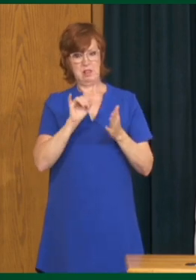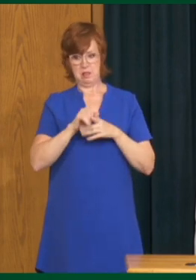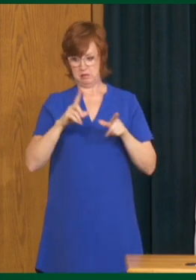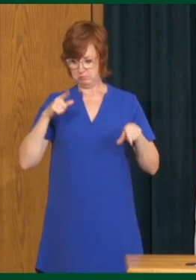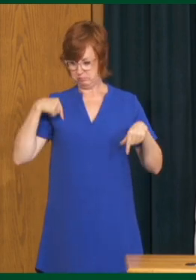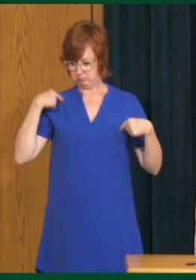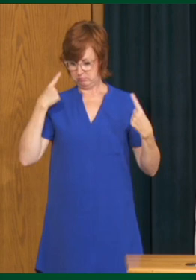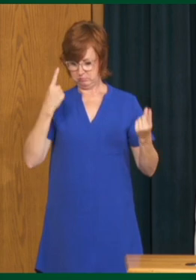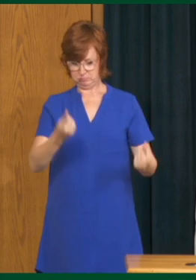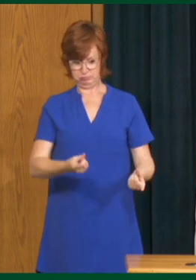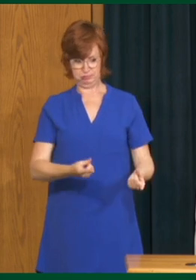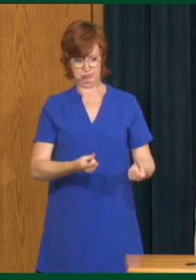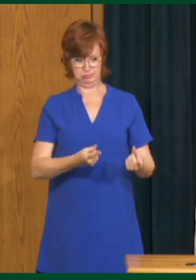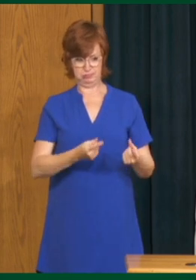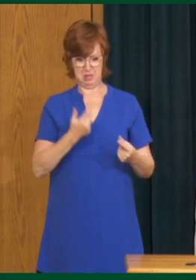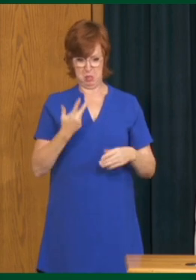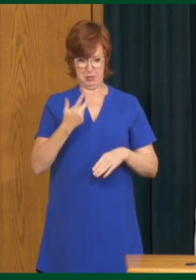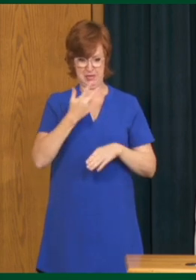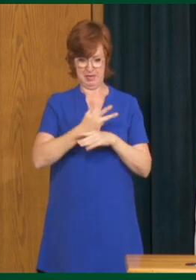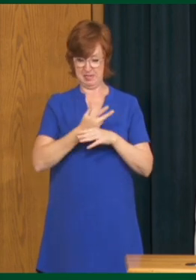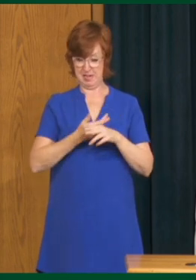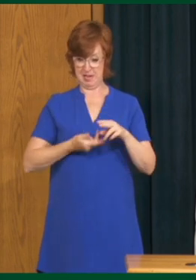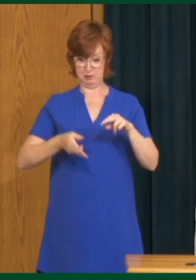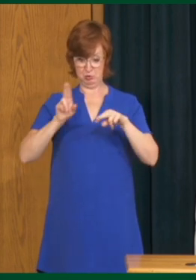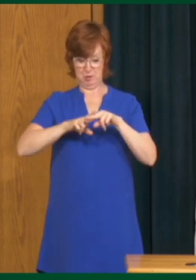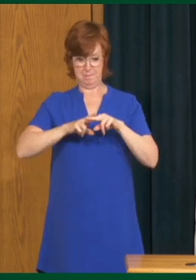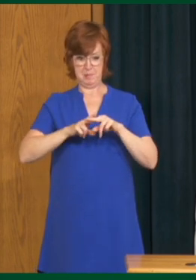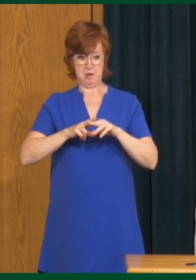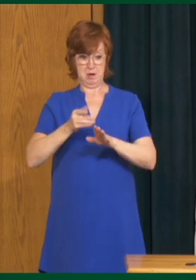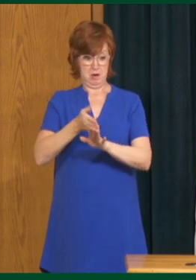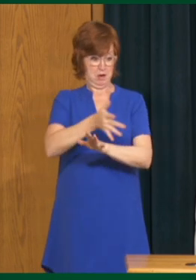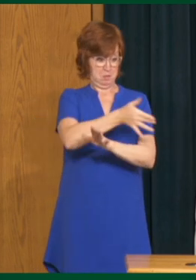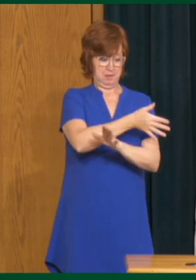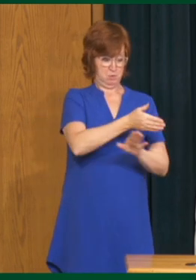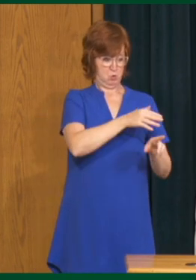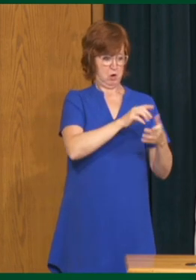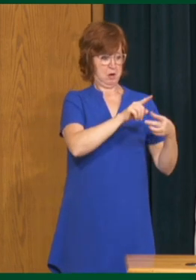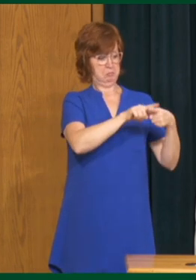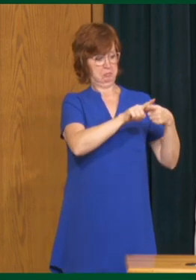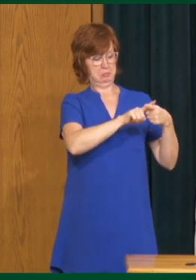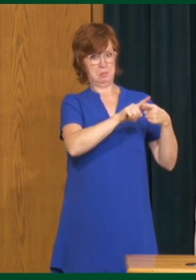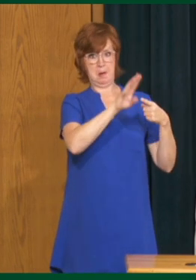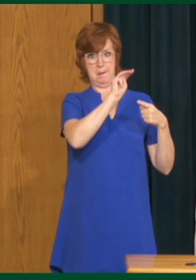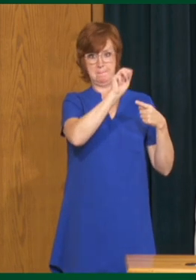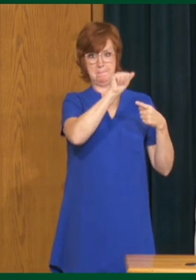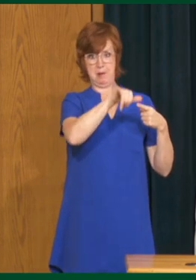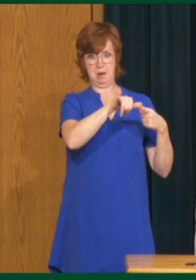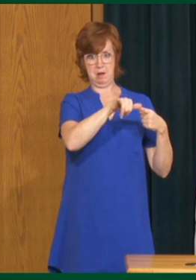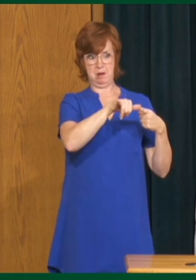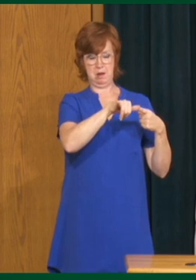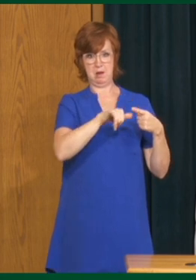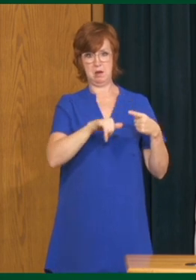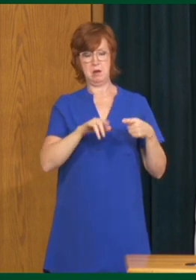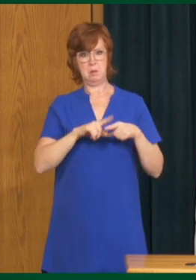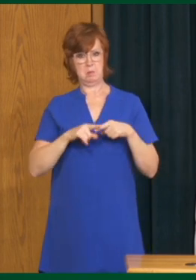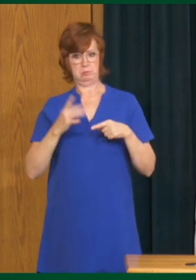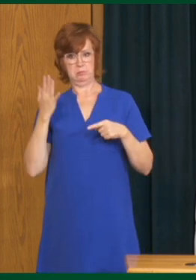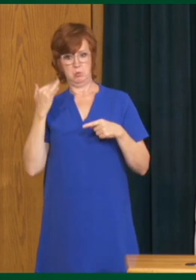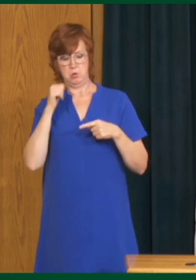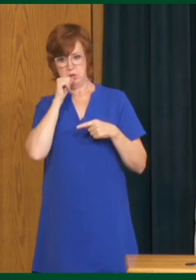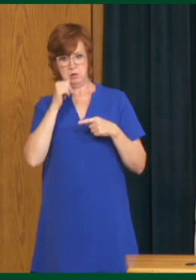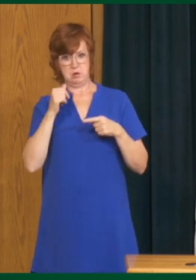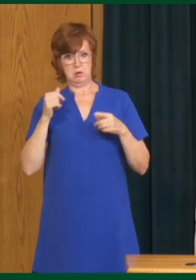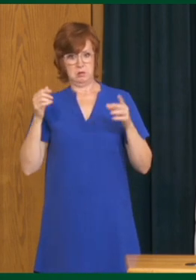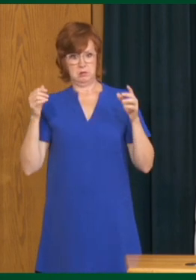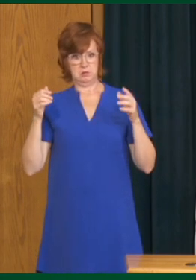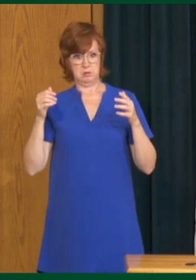think, early May. I'm just wondering why this would not cause some serious consideration of